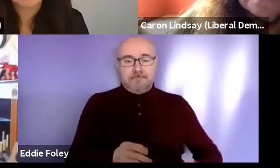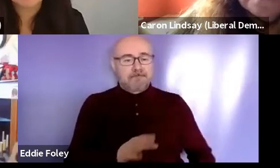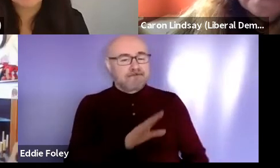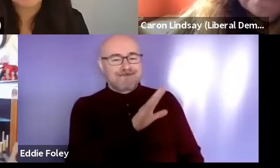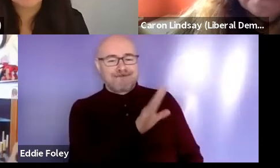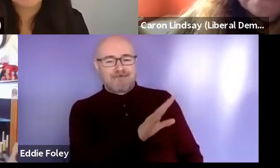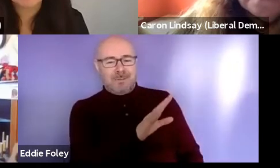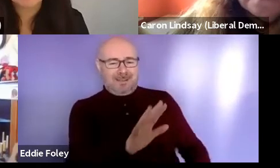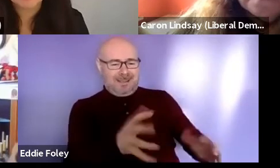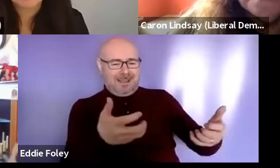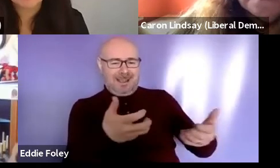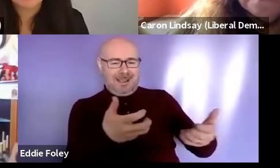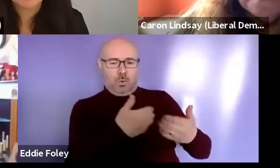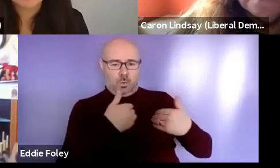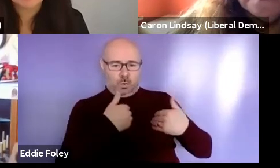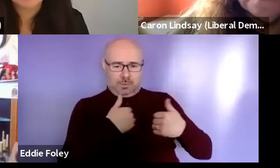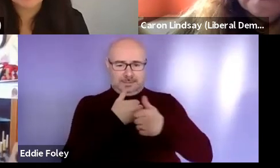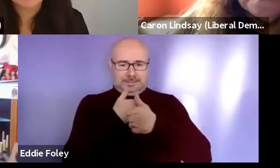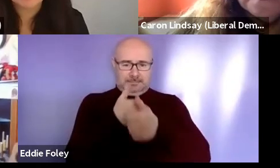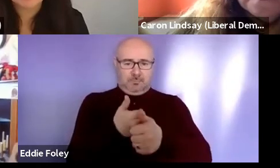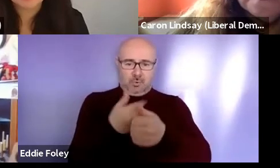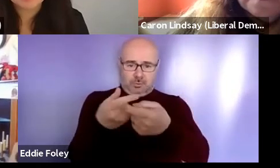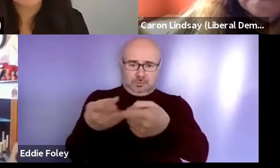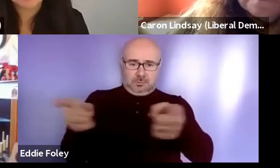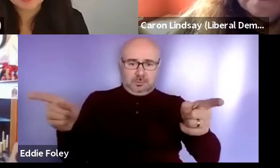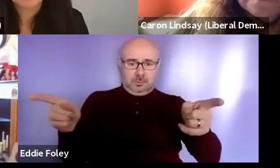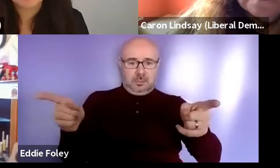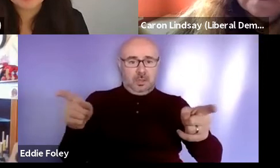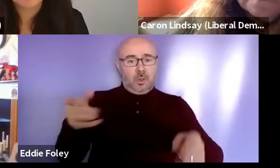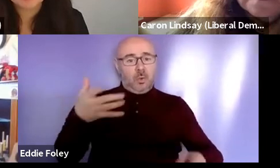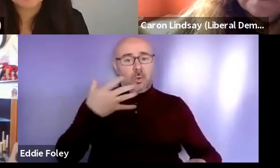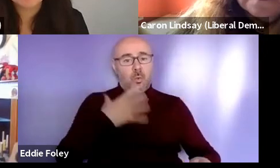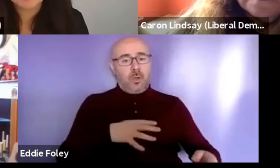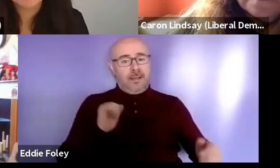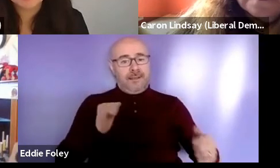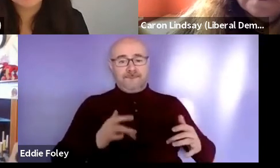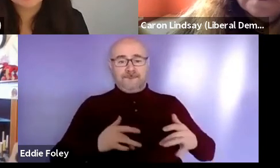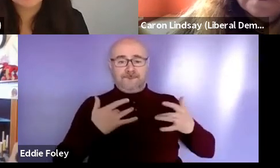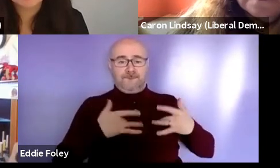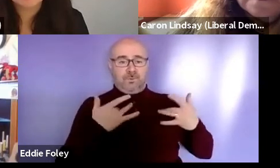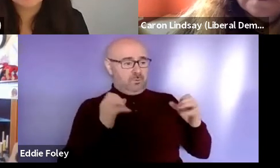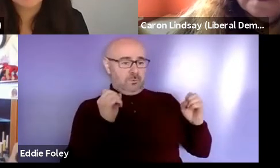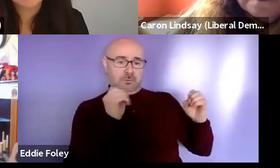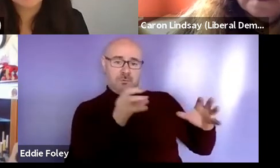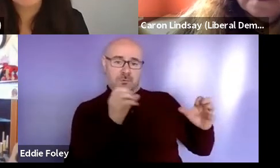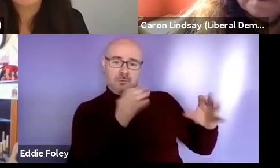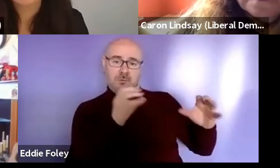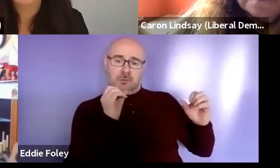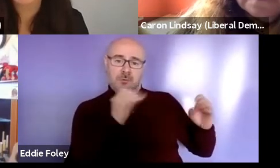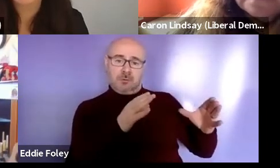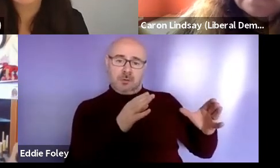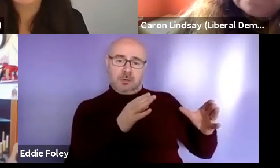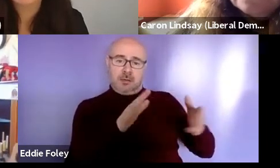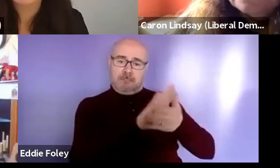to contribute to the conversations that will shape the policy of the future? Shouldn't we be